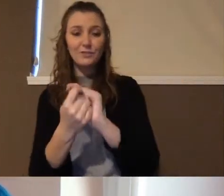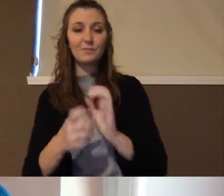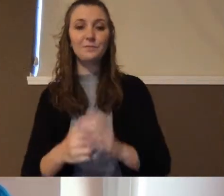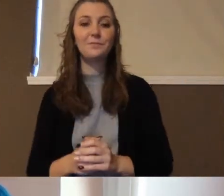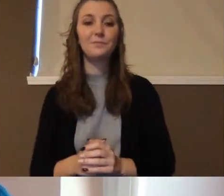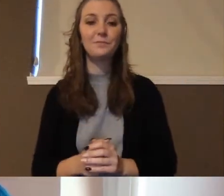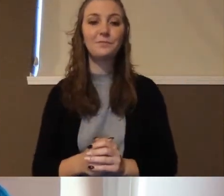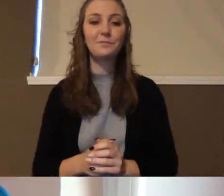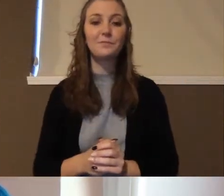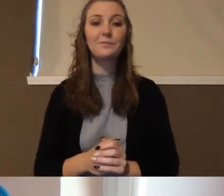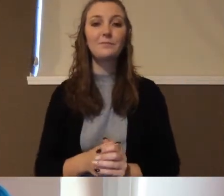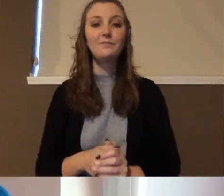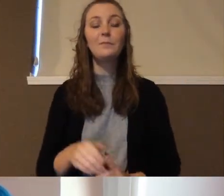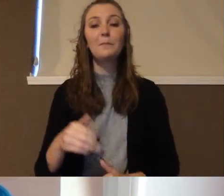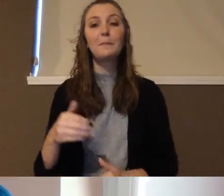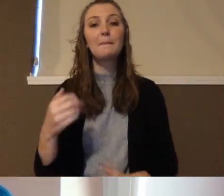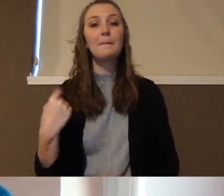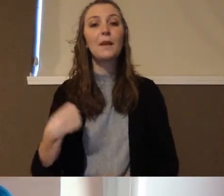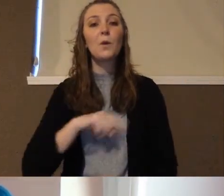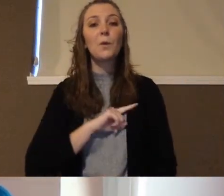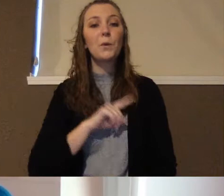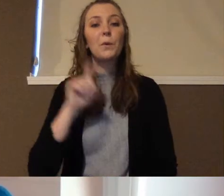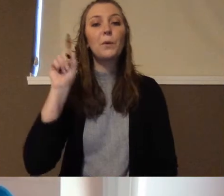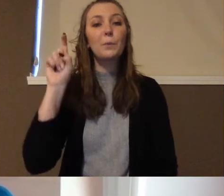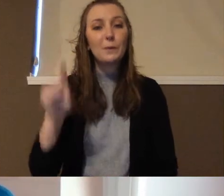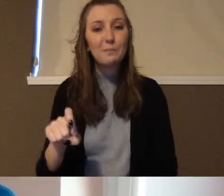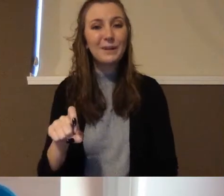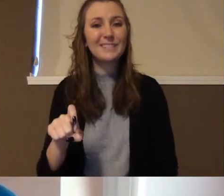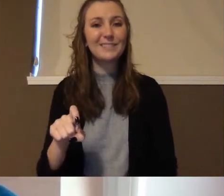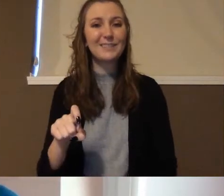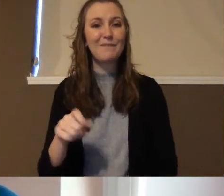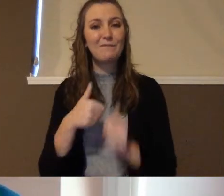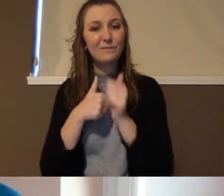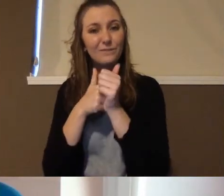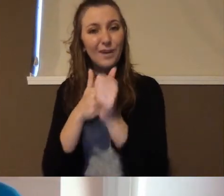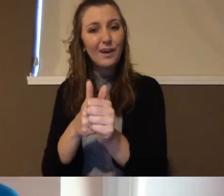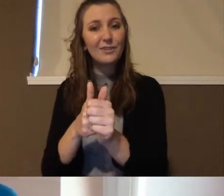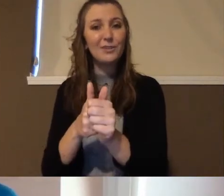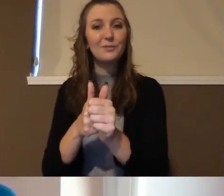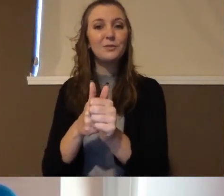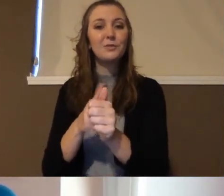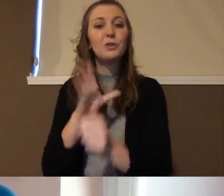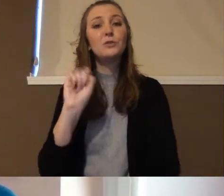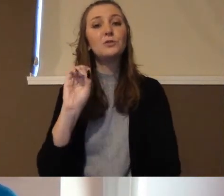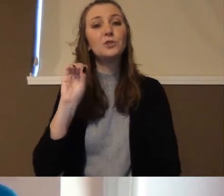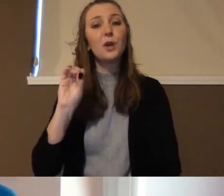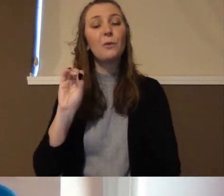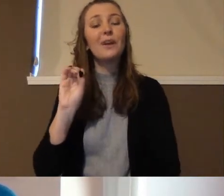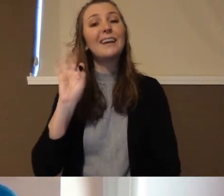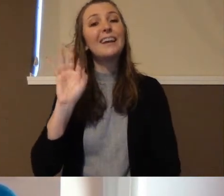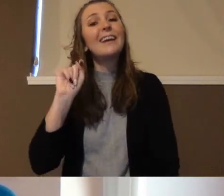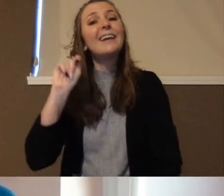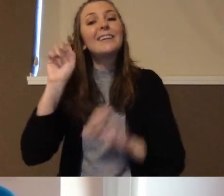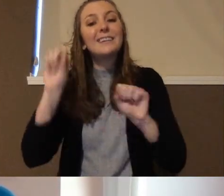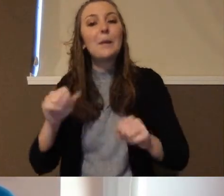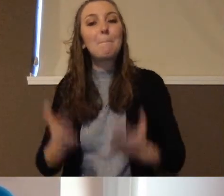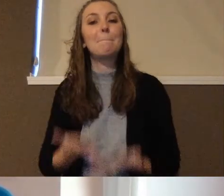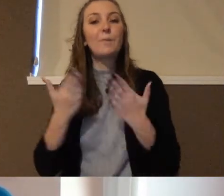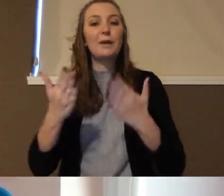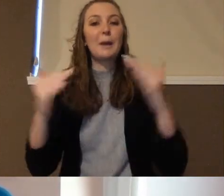what brings compassion and justice alive in this moment, in this